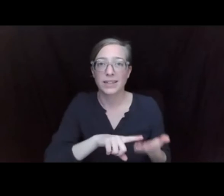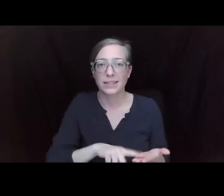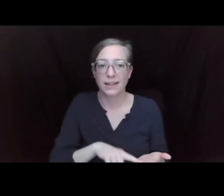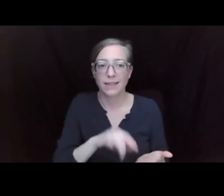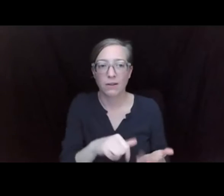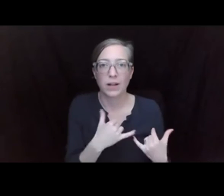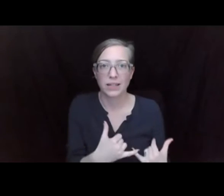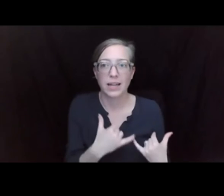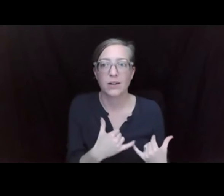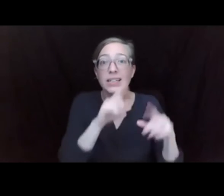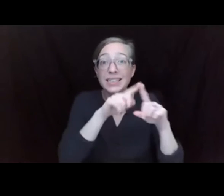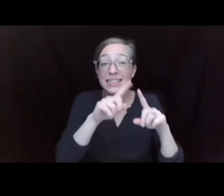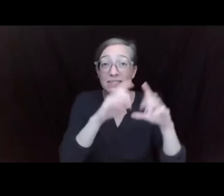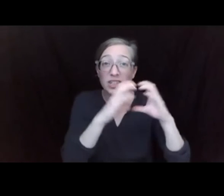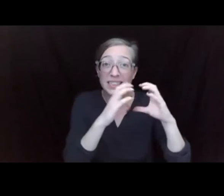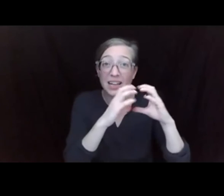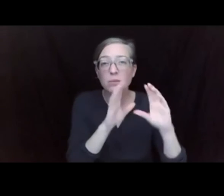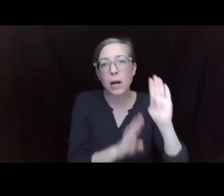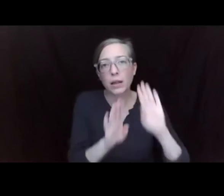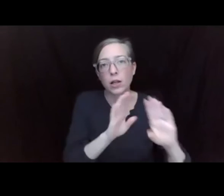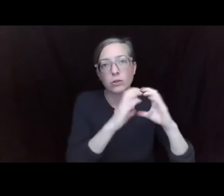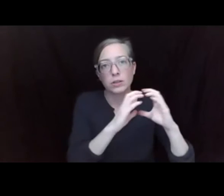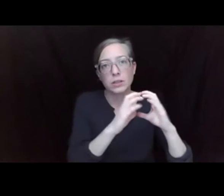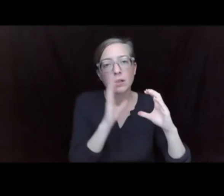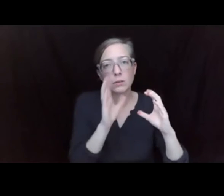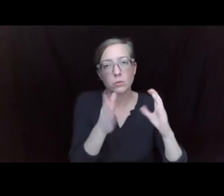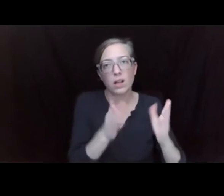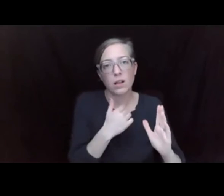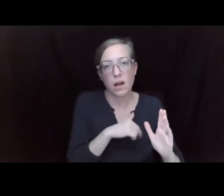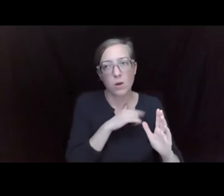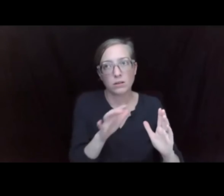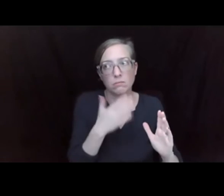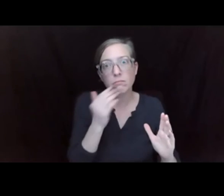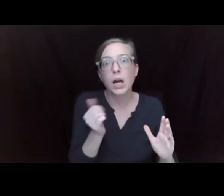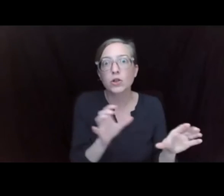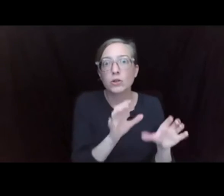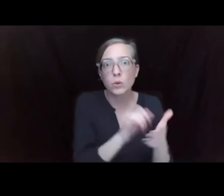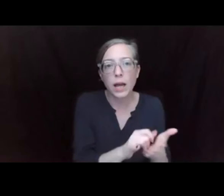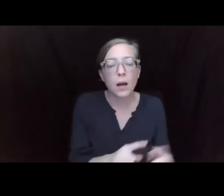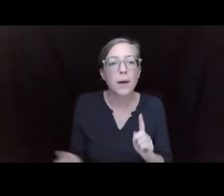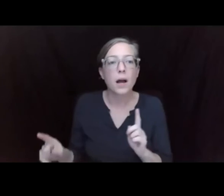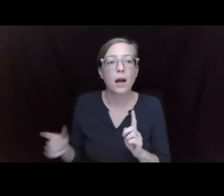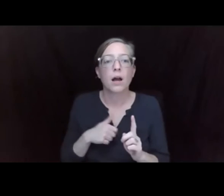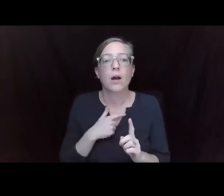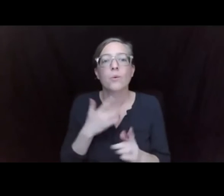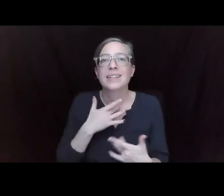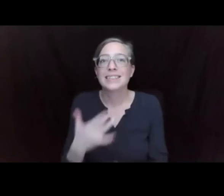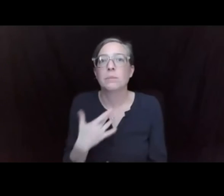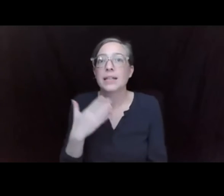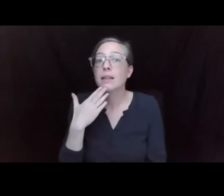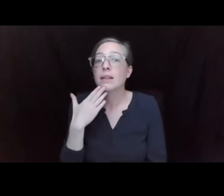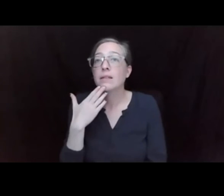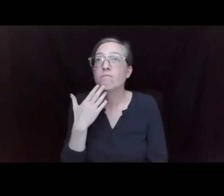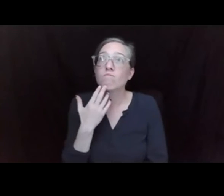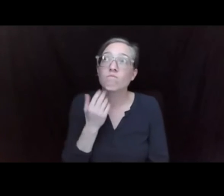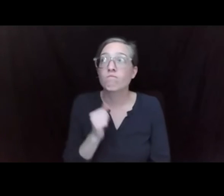like bacteria, yeast are going to allow us to do that better. We usually test our system with polystyrene particles.